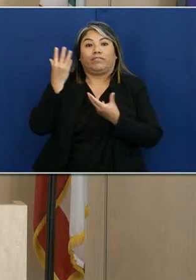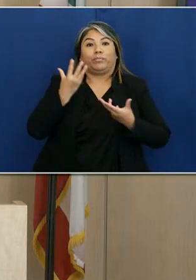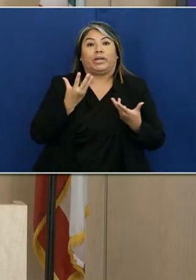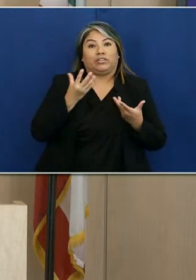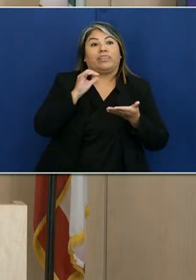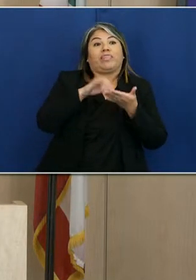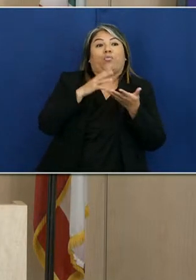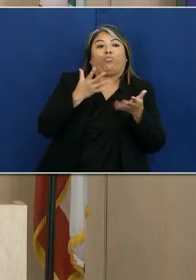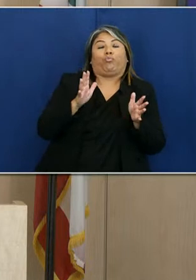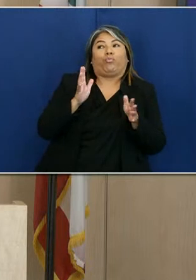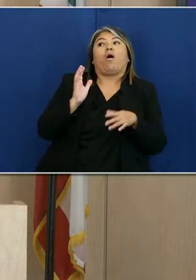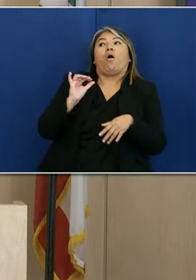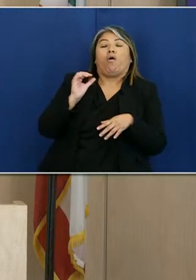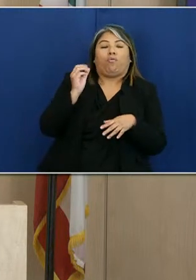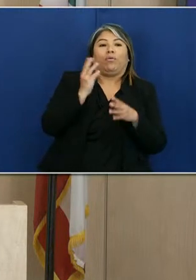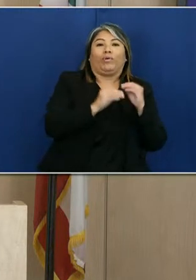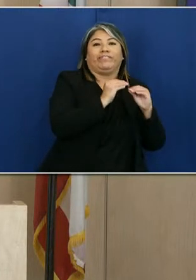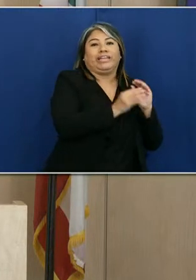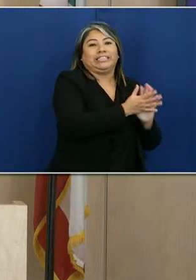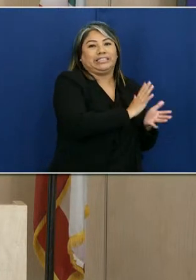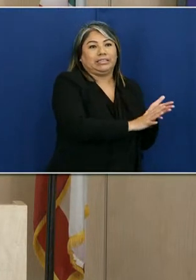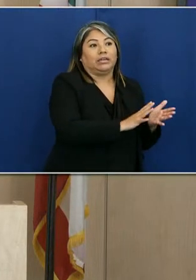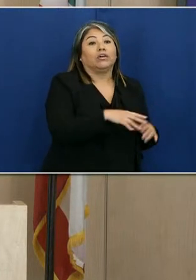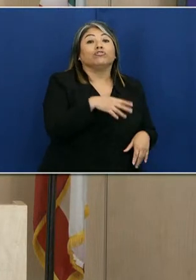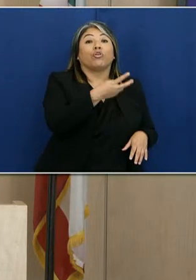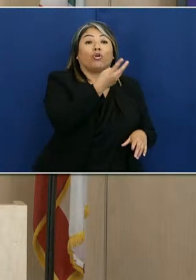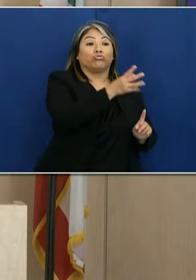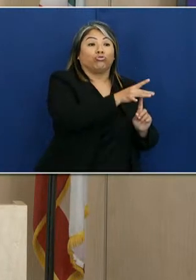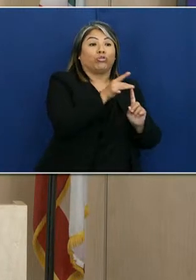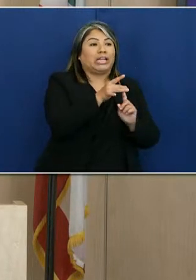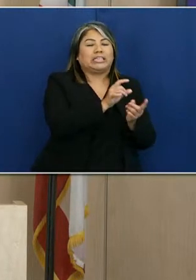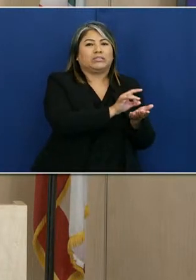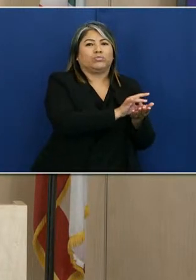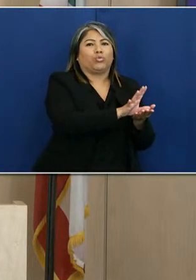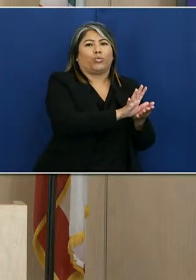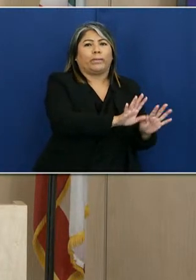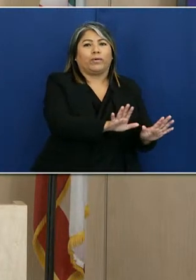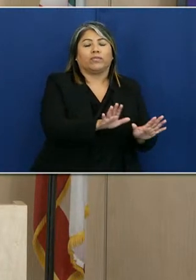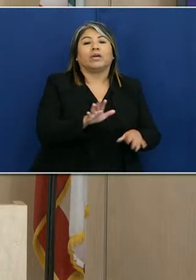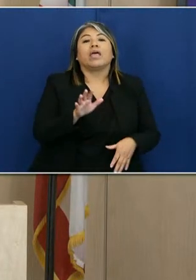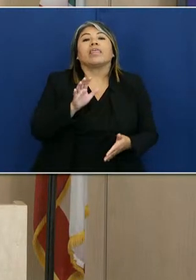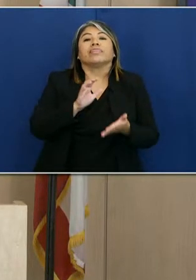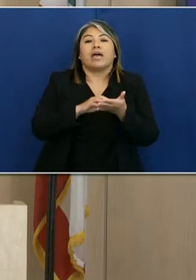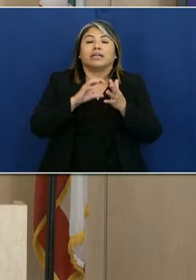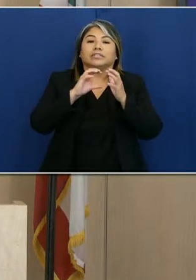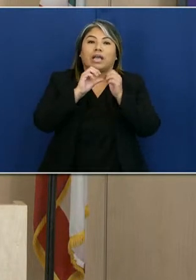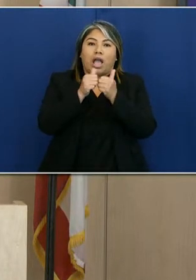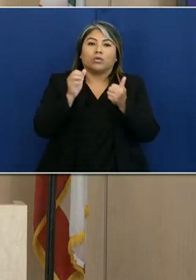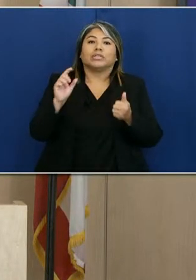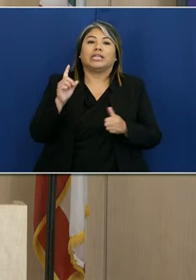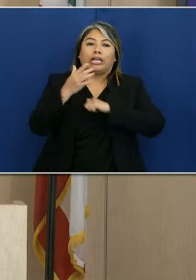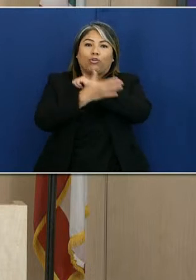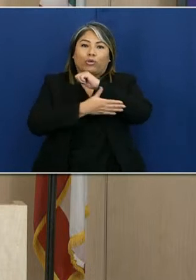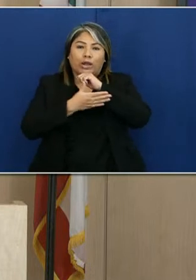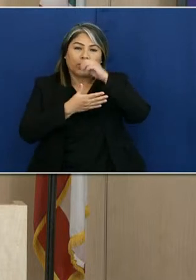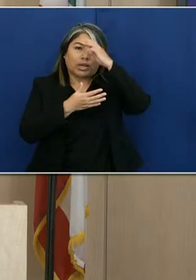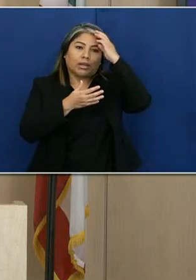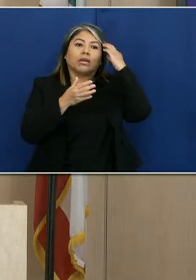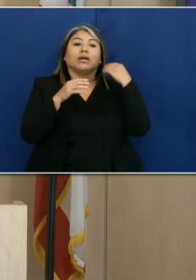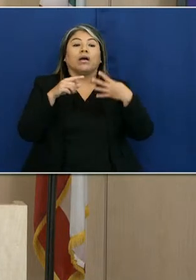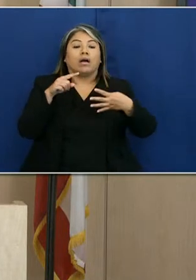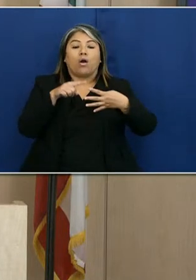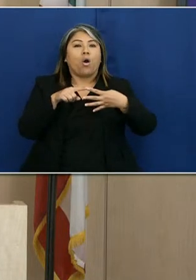that was corrected. So those 2 cases were removed, and that is what resulted in San Diego County going from